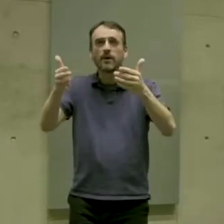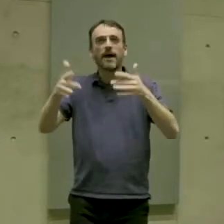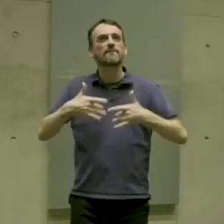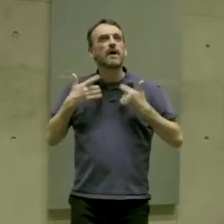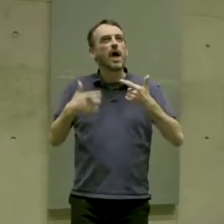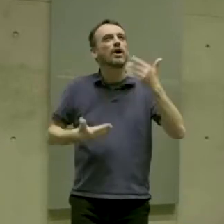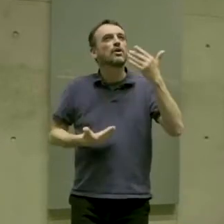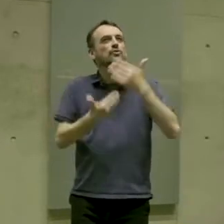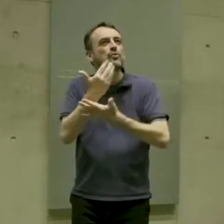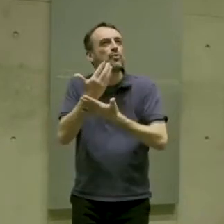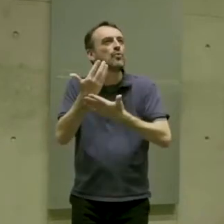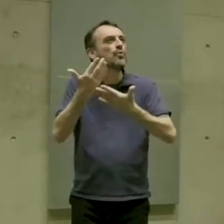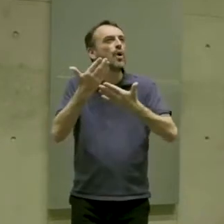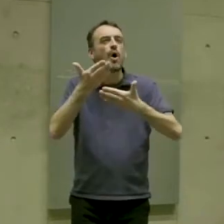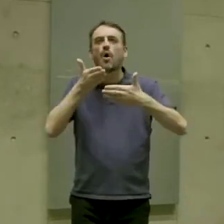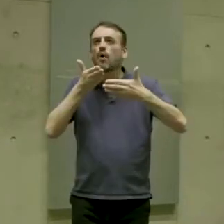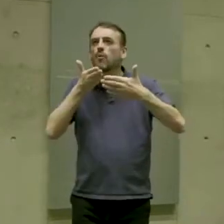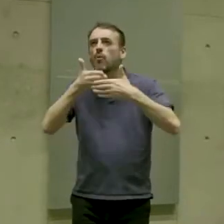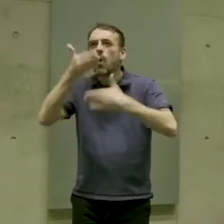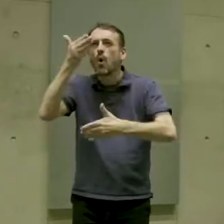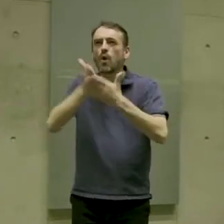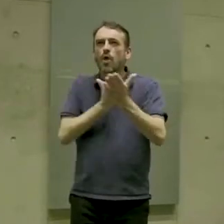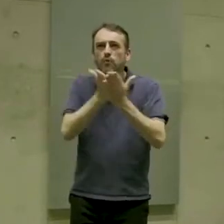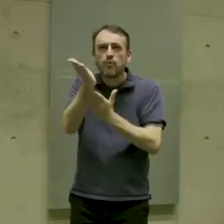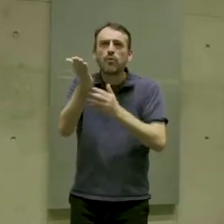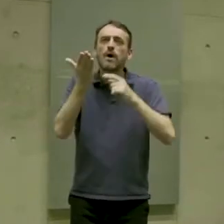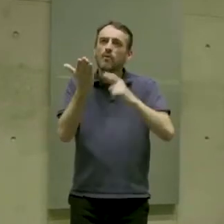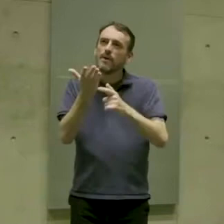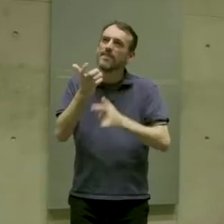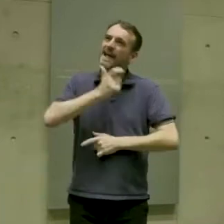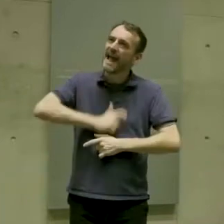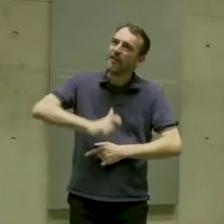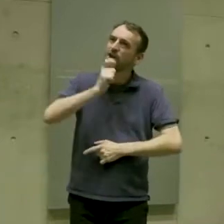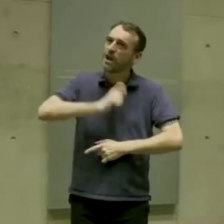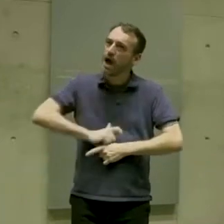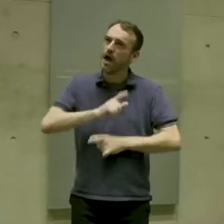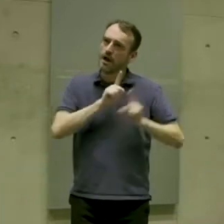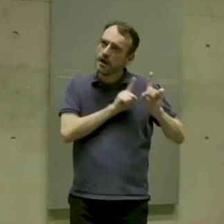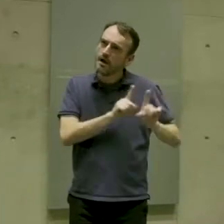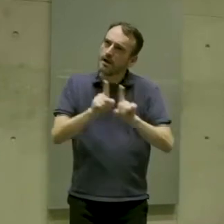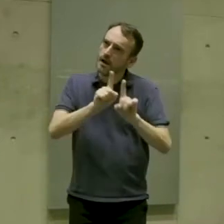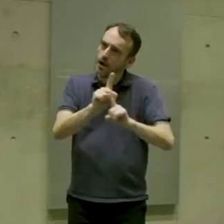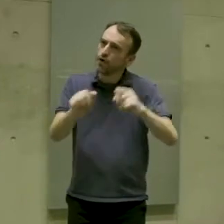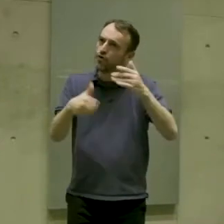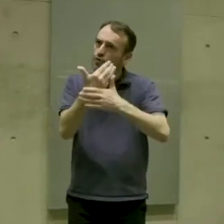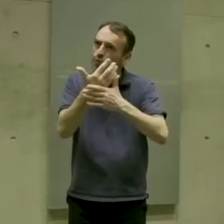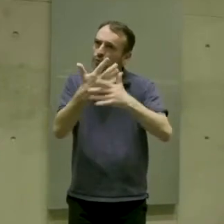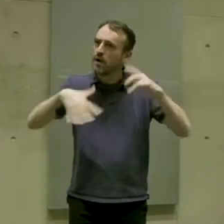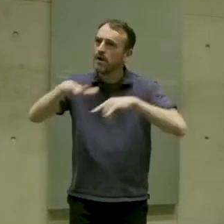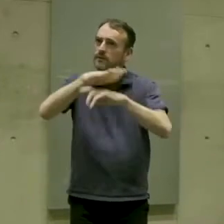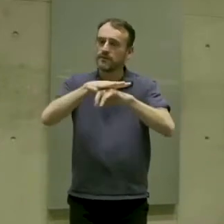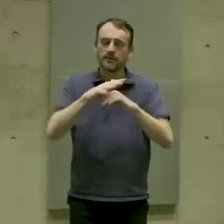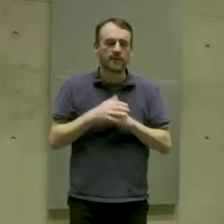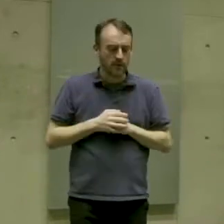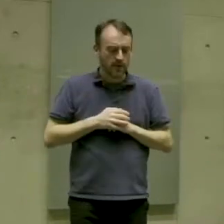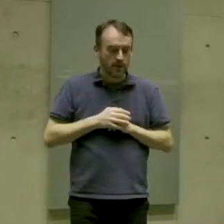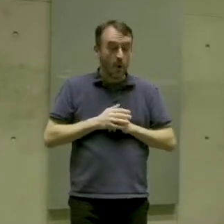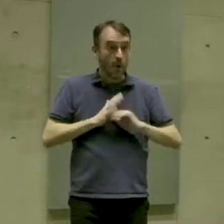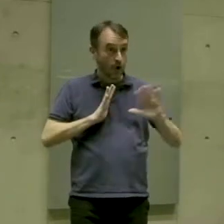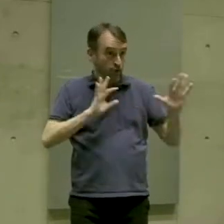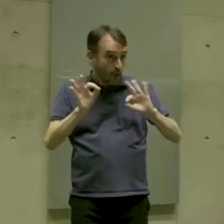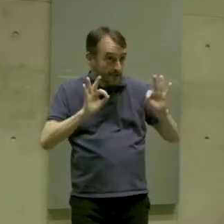exploring further into the corridors of my character and world. The choices and exploration that